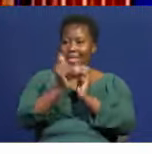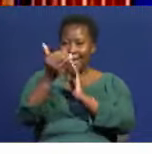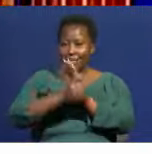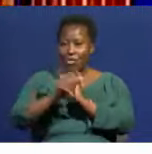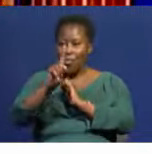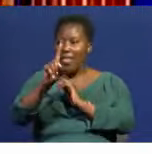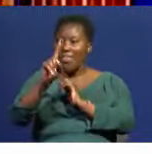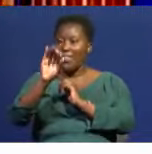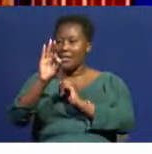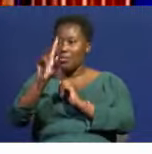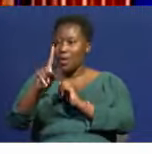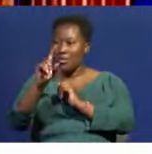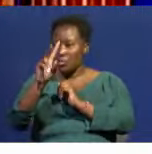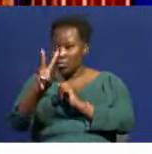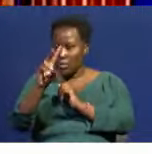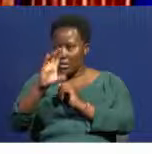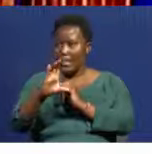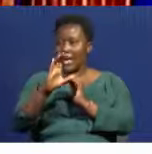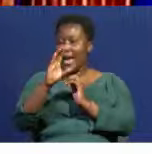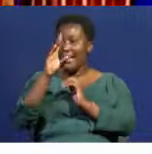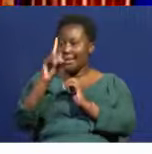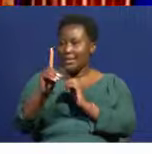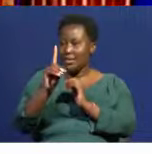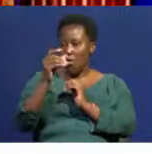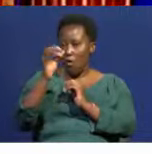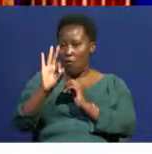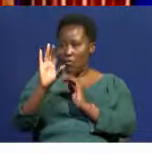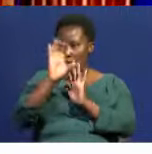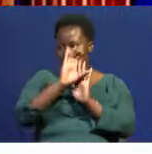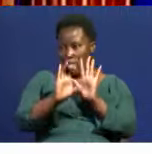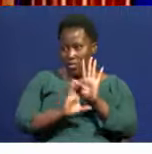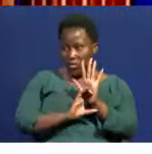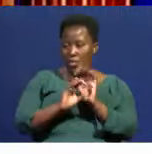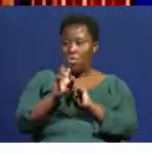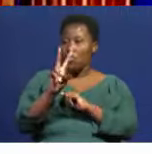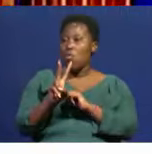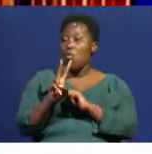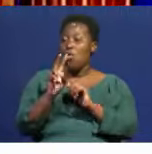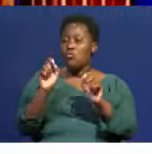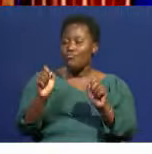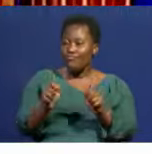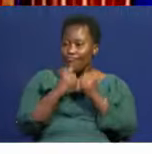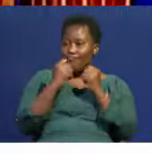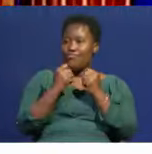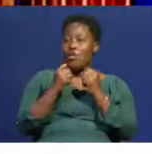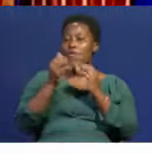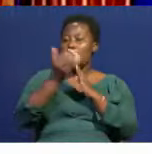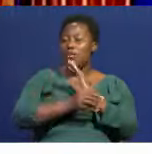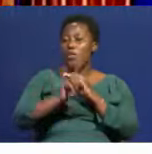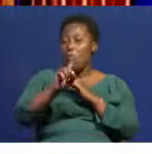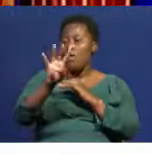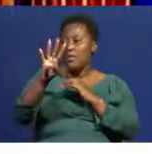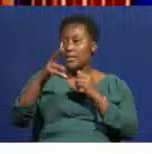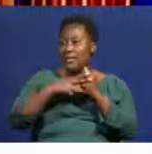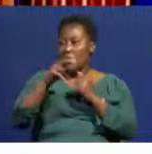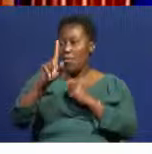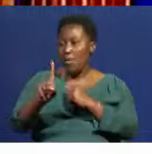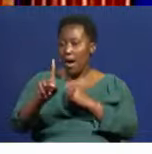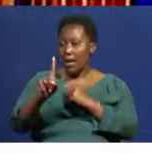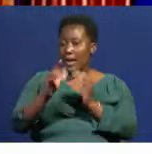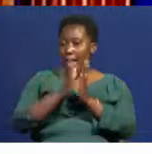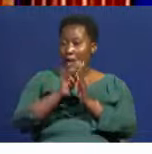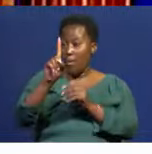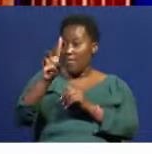Article 131(2C) and D of the Constitution. Two, gross violation of Articles 147(1)